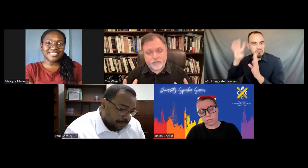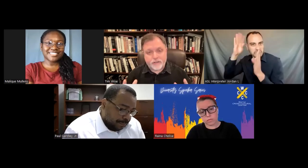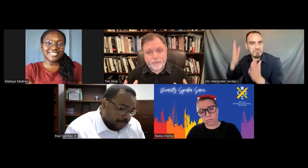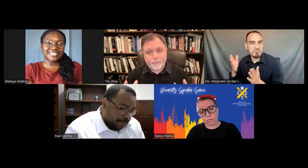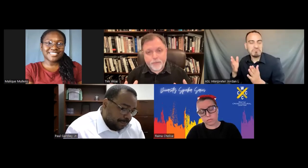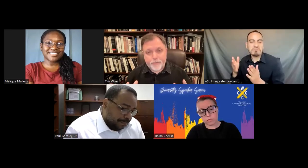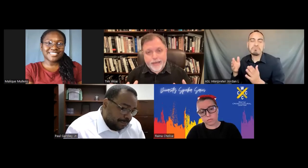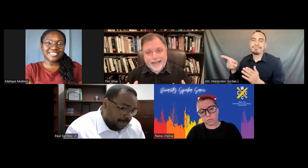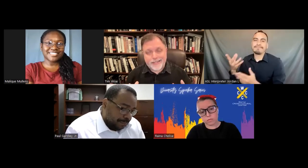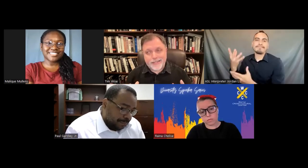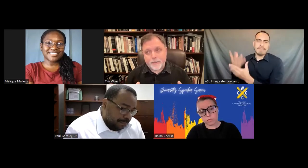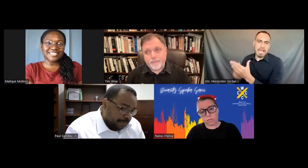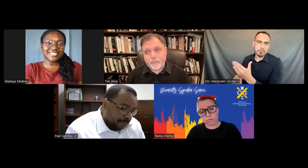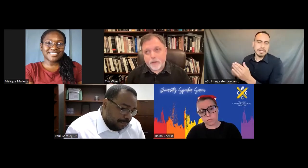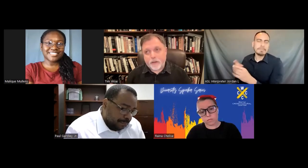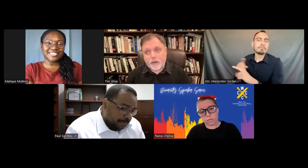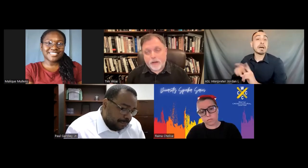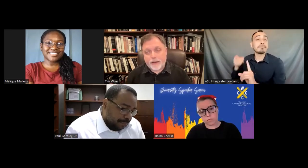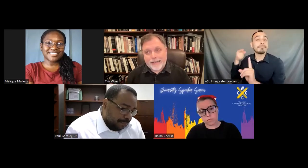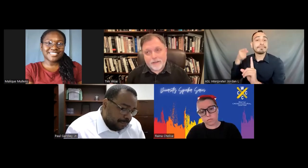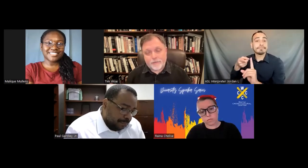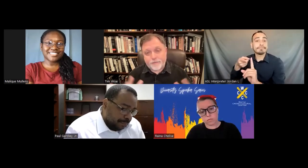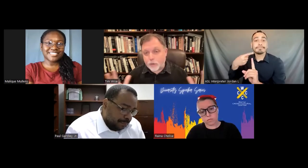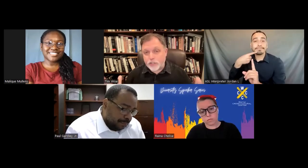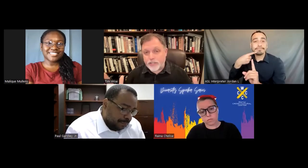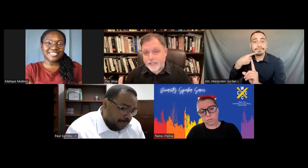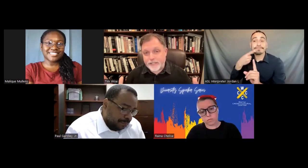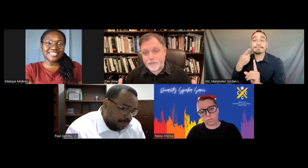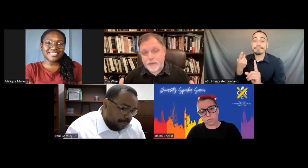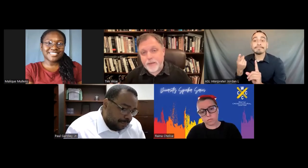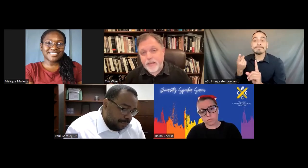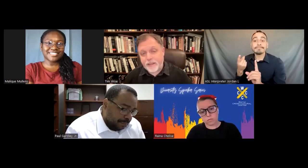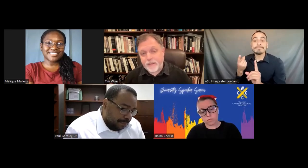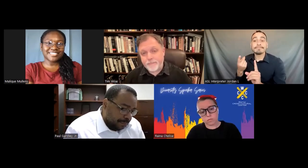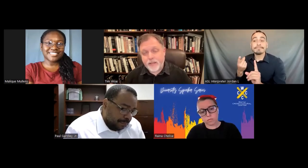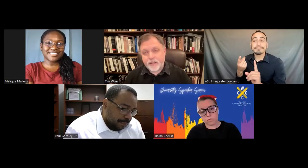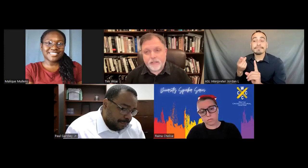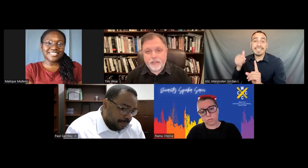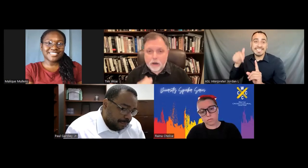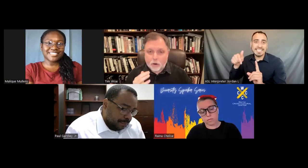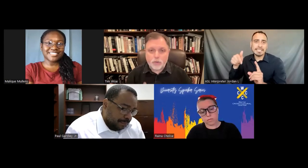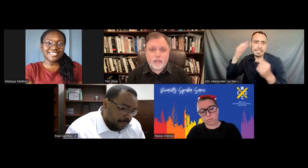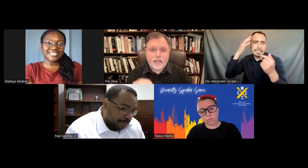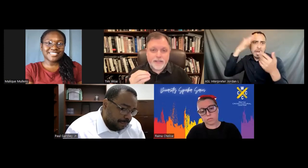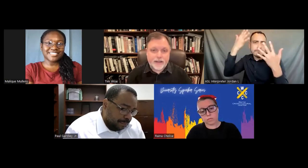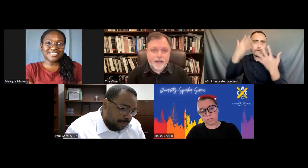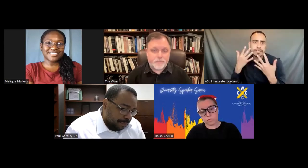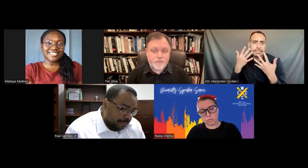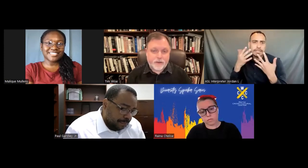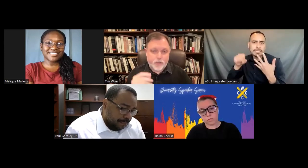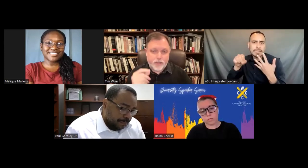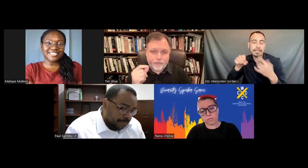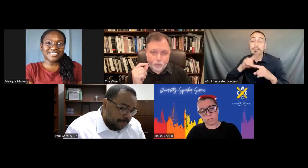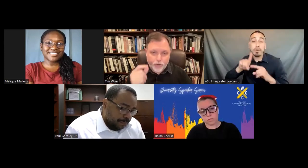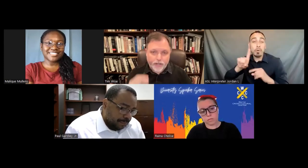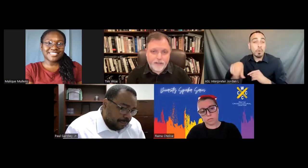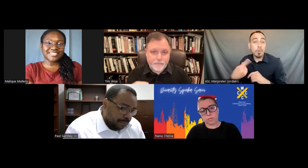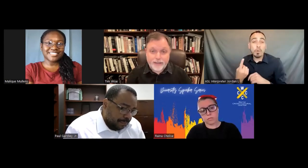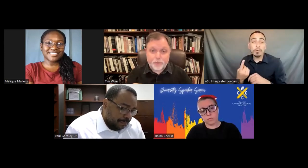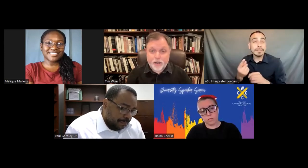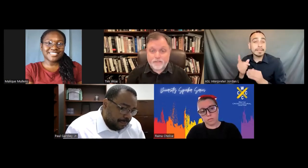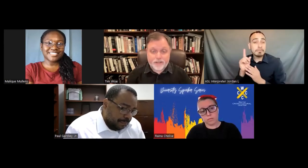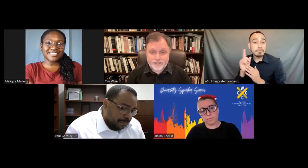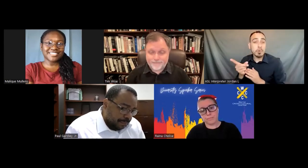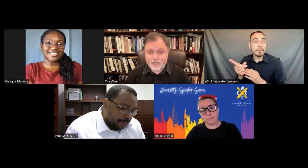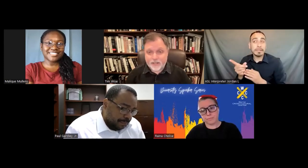notion that as unfortunate as this may be, the only times that we have really